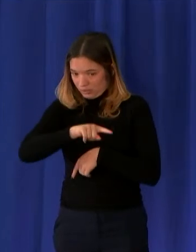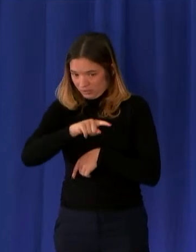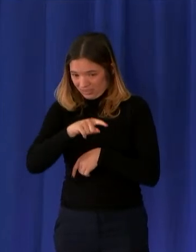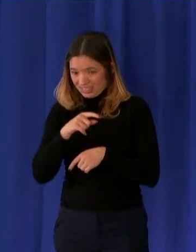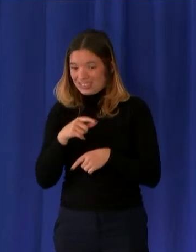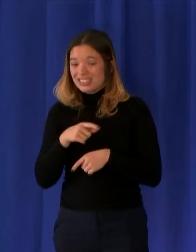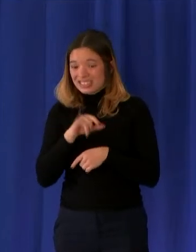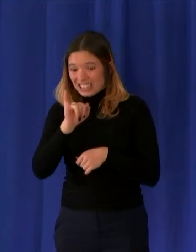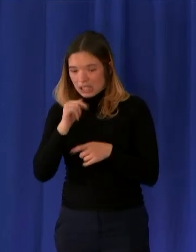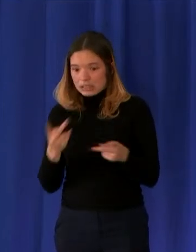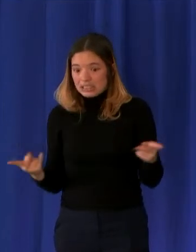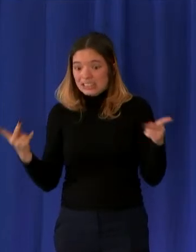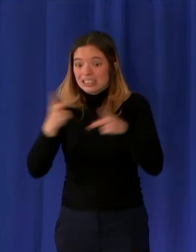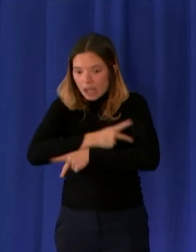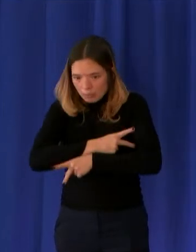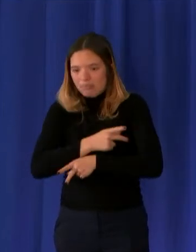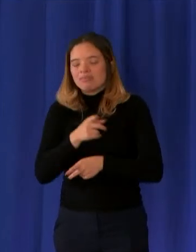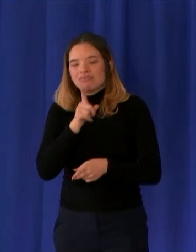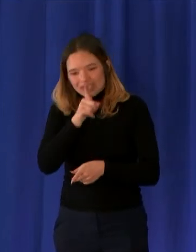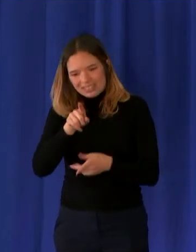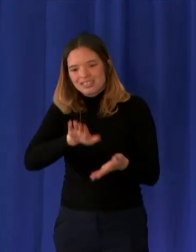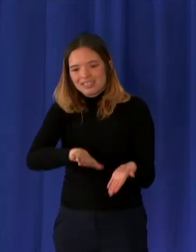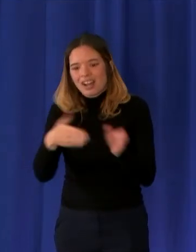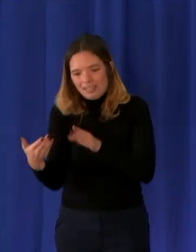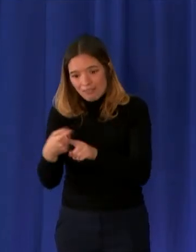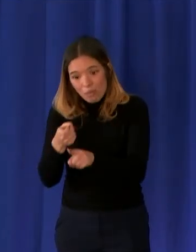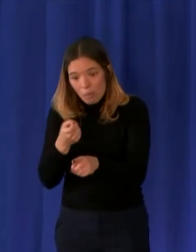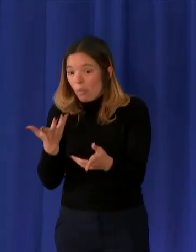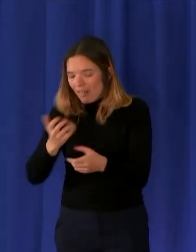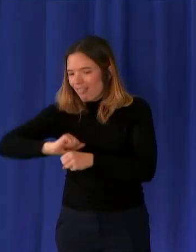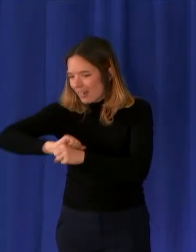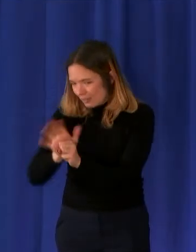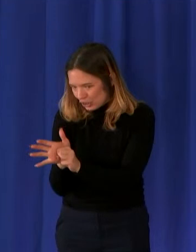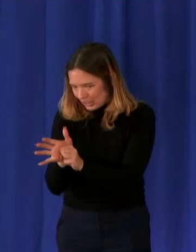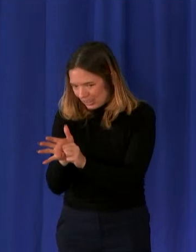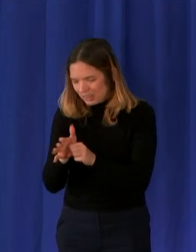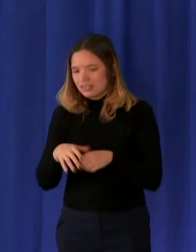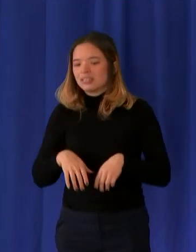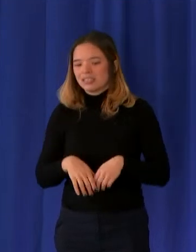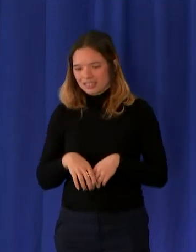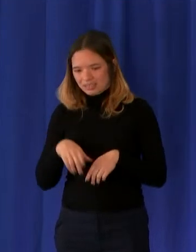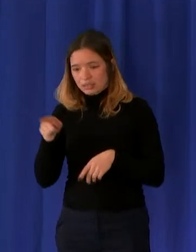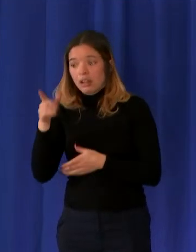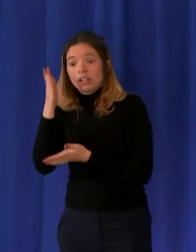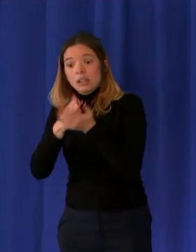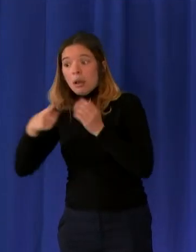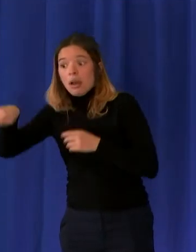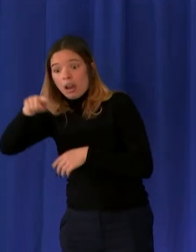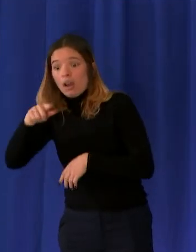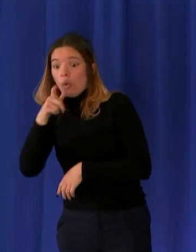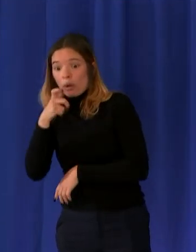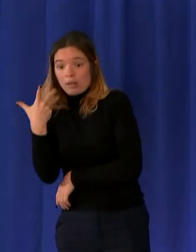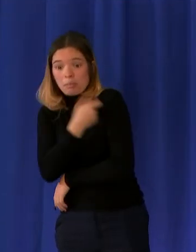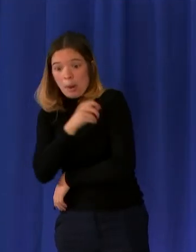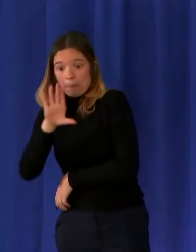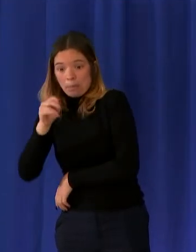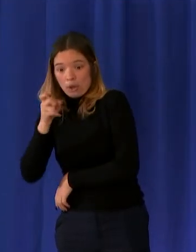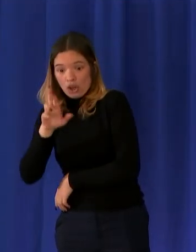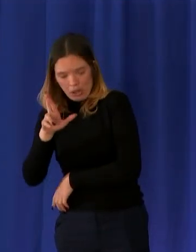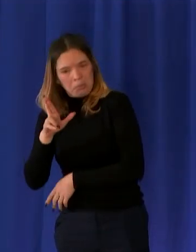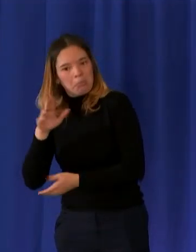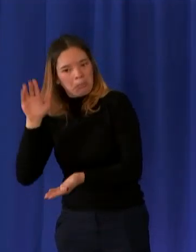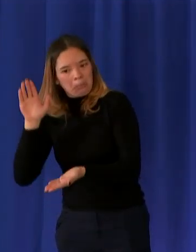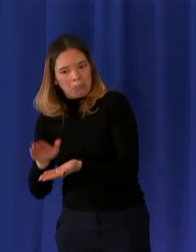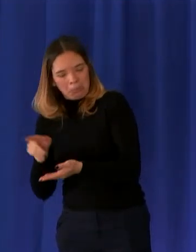97 times more likely to die from COVID-19 than individuals who have a booster. And even when we look at individuals who have